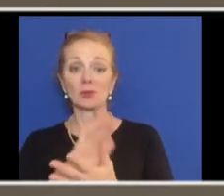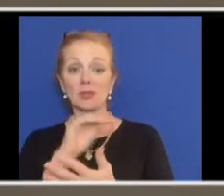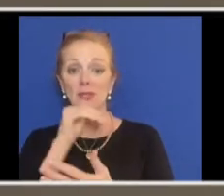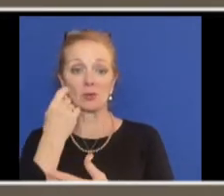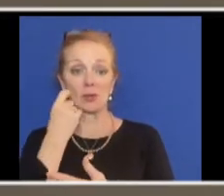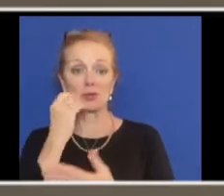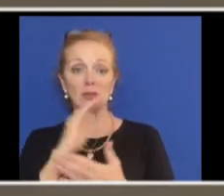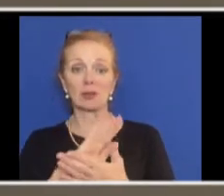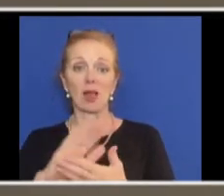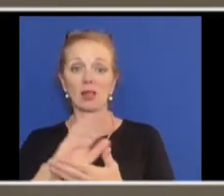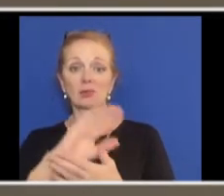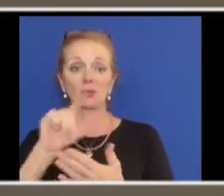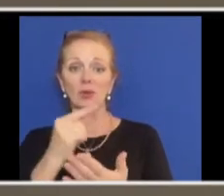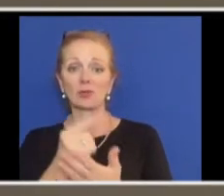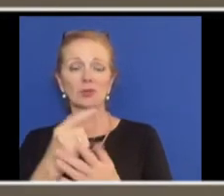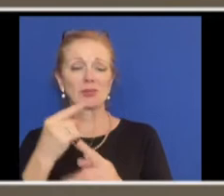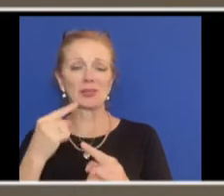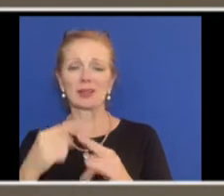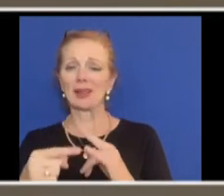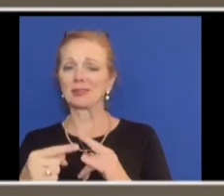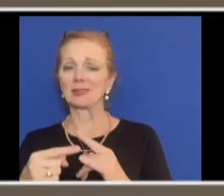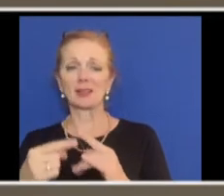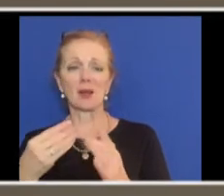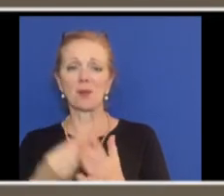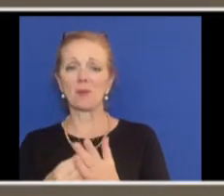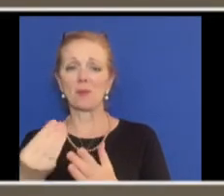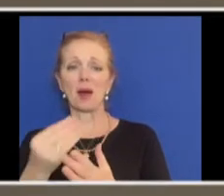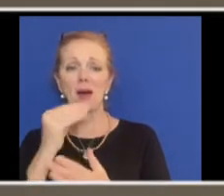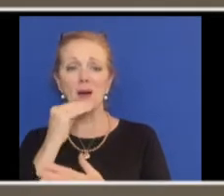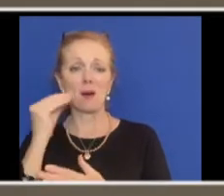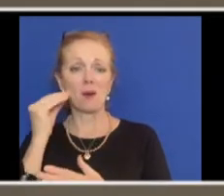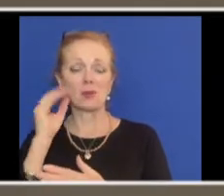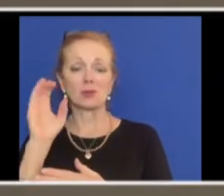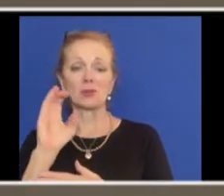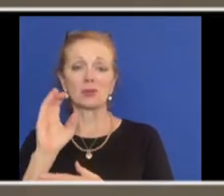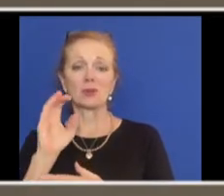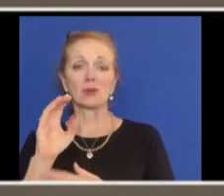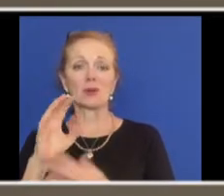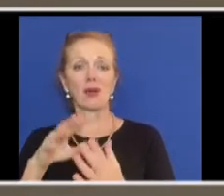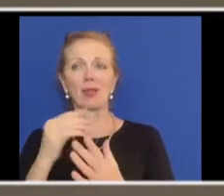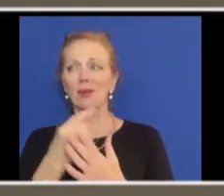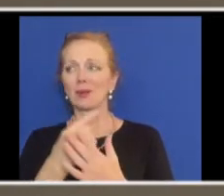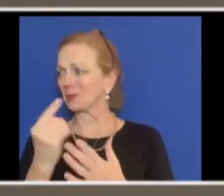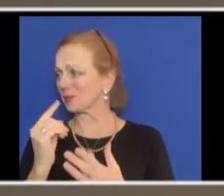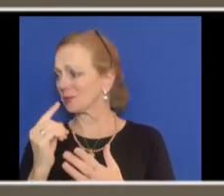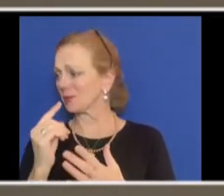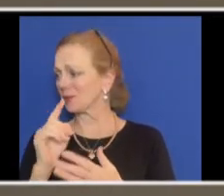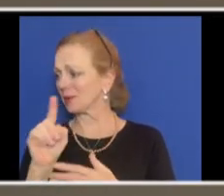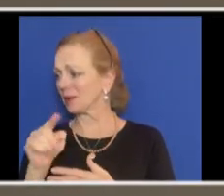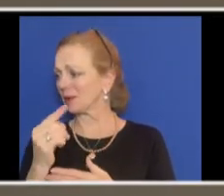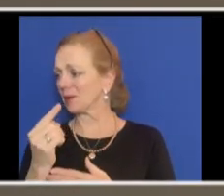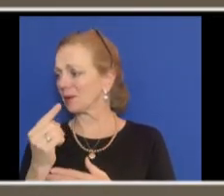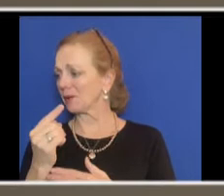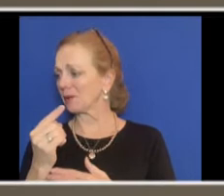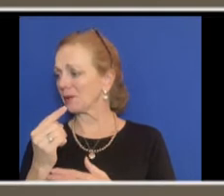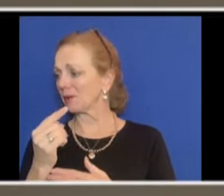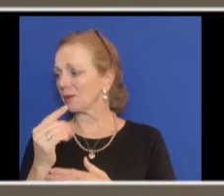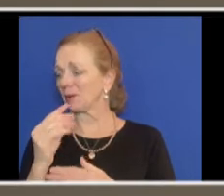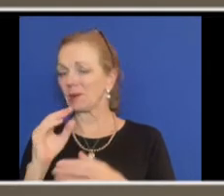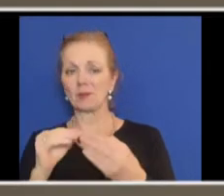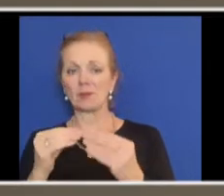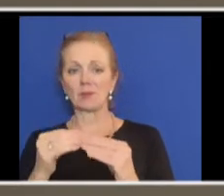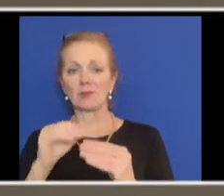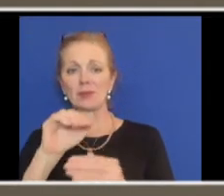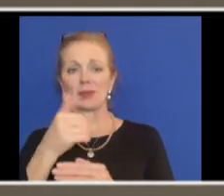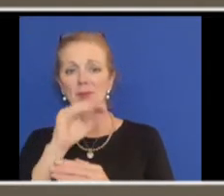college graduates who can't afford to to buy a home here in Charlotte what did we learn last week only you know the numbers 10